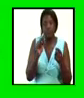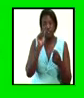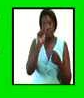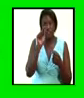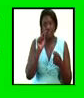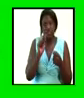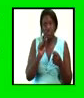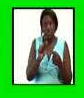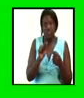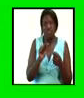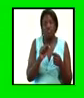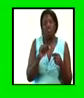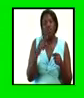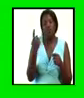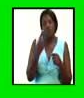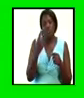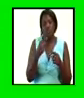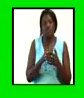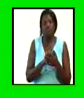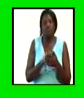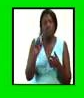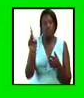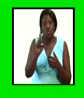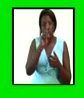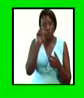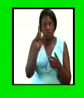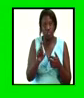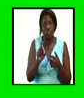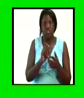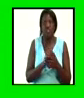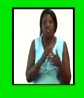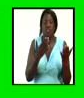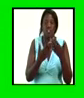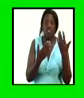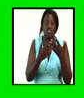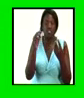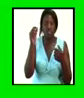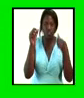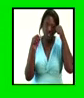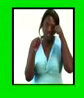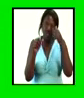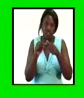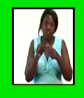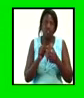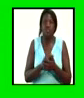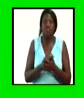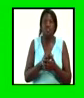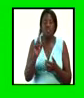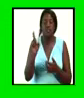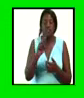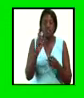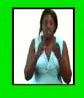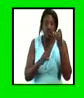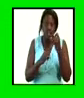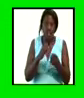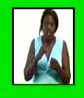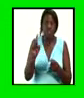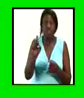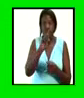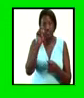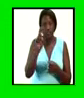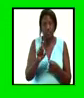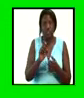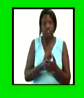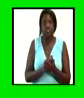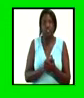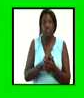is usually enough. The question mark is quite easy to remember. A question mark occurs at the end of a question.